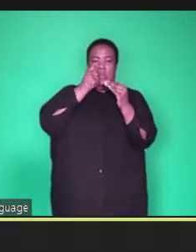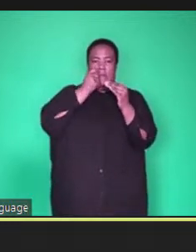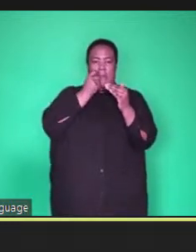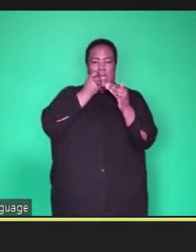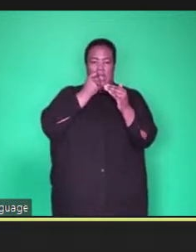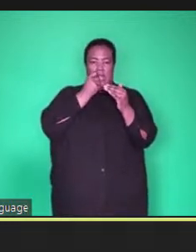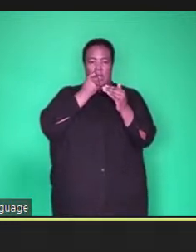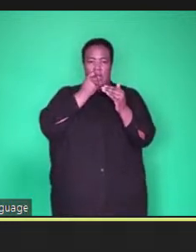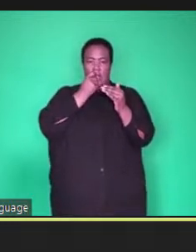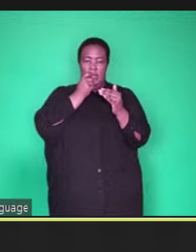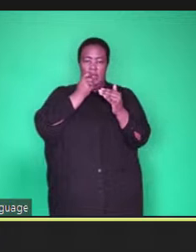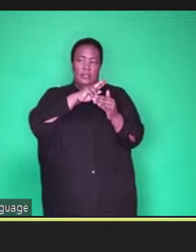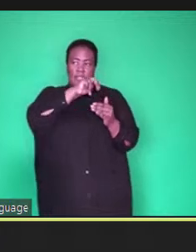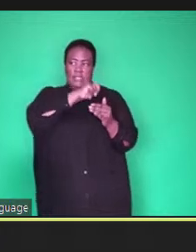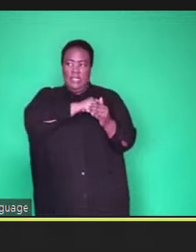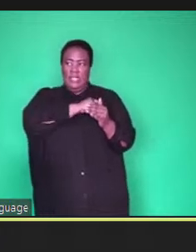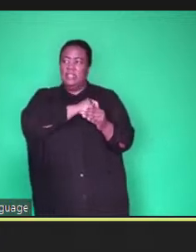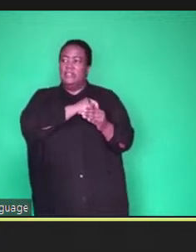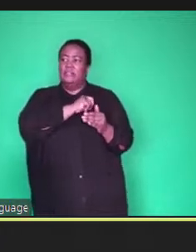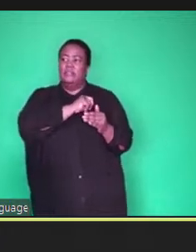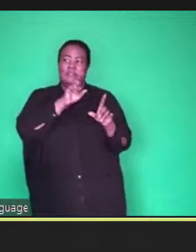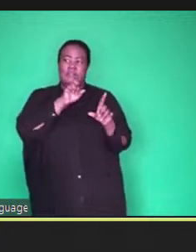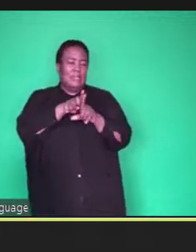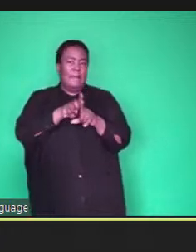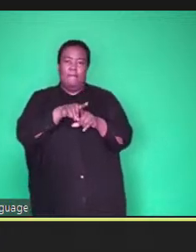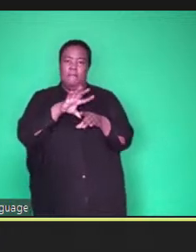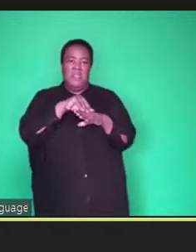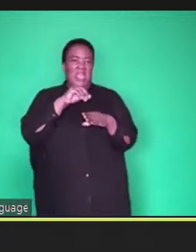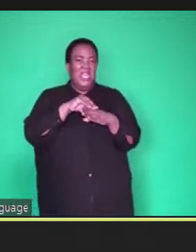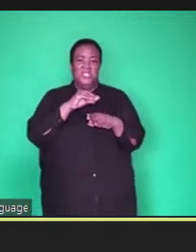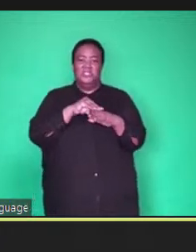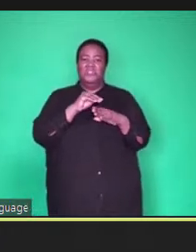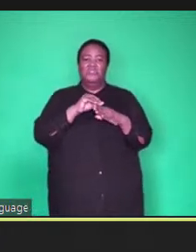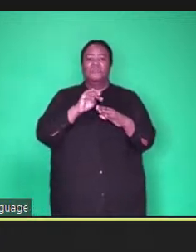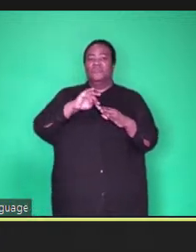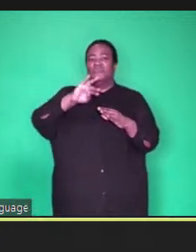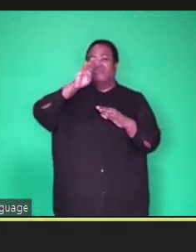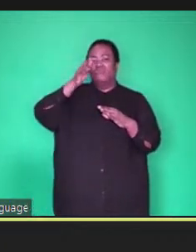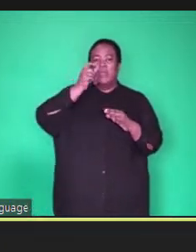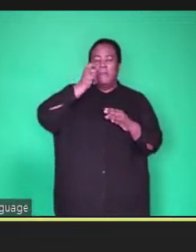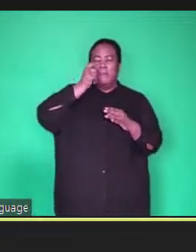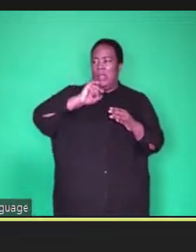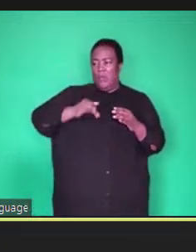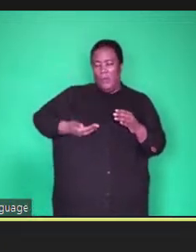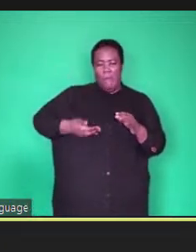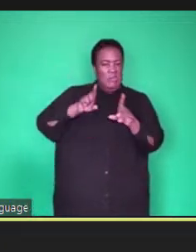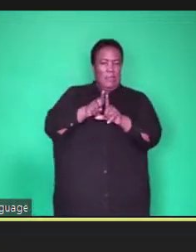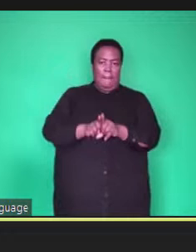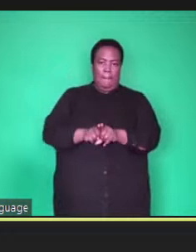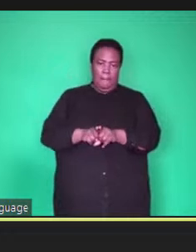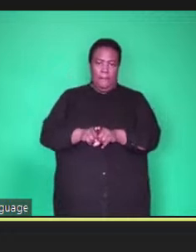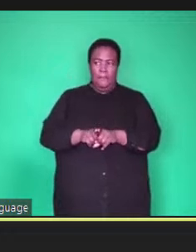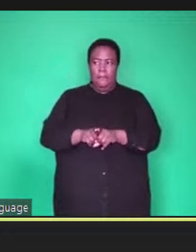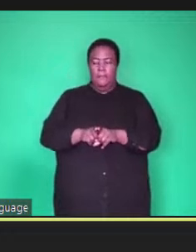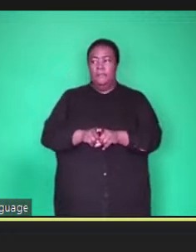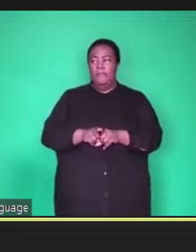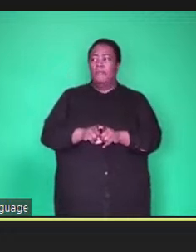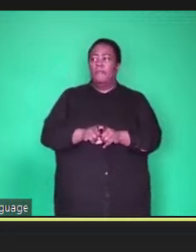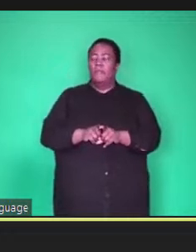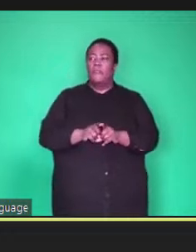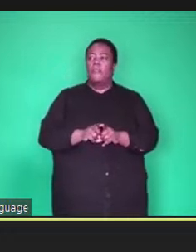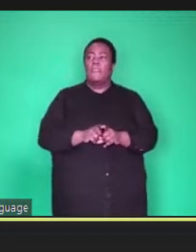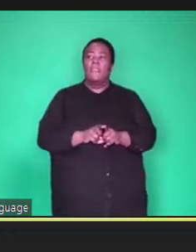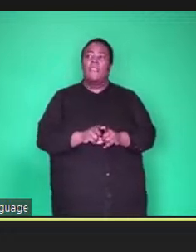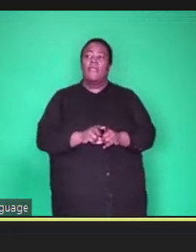Ari, the mode is about the same age, the shape is about the same. And when we look at the whole combined Sapran population, which is now quite